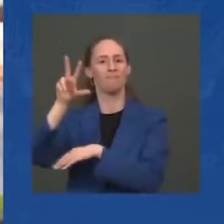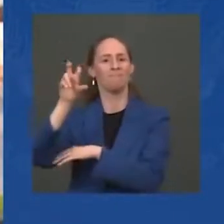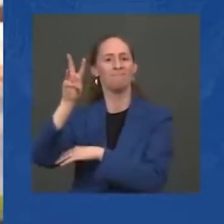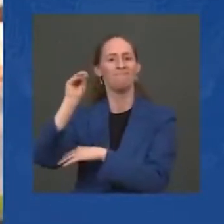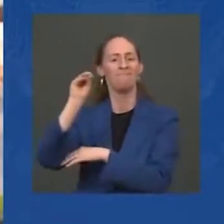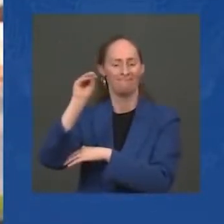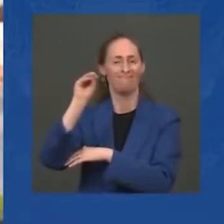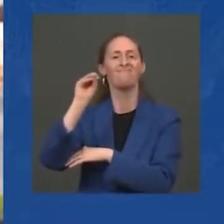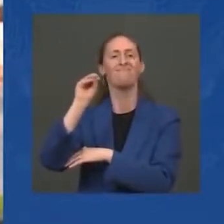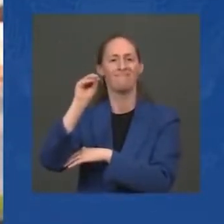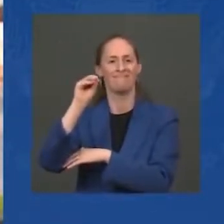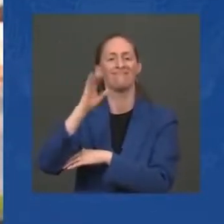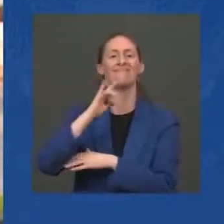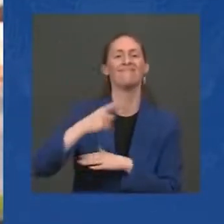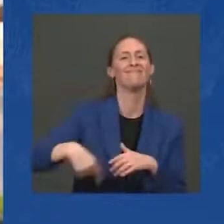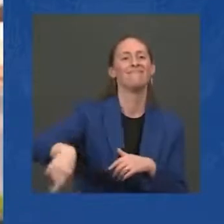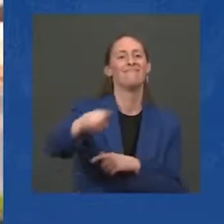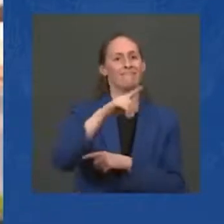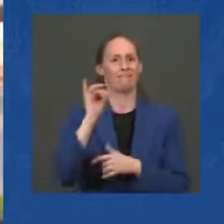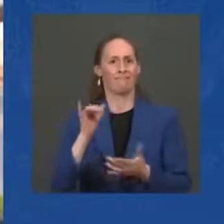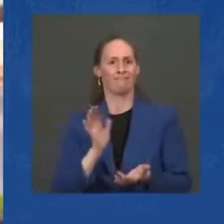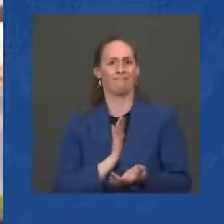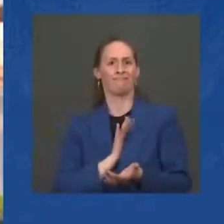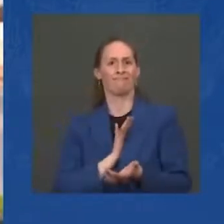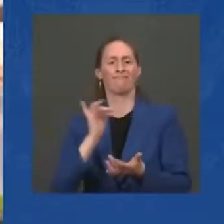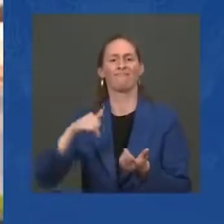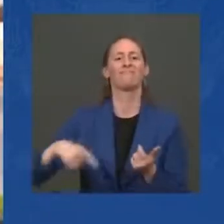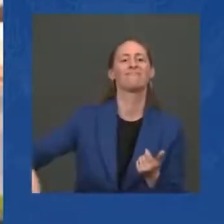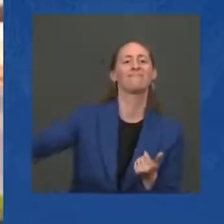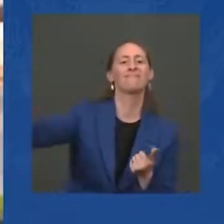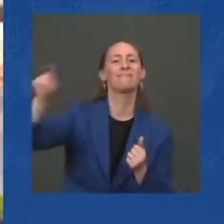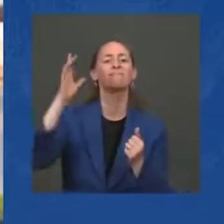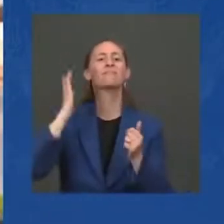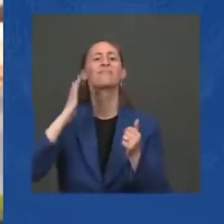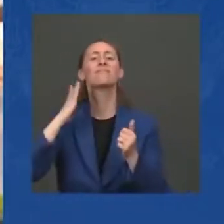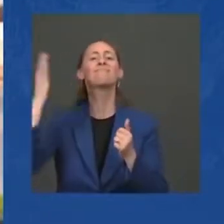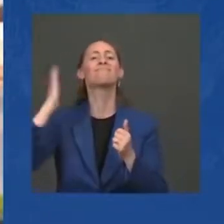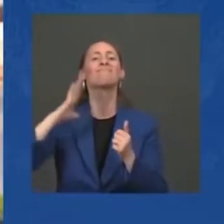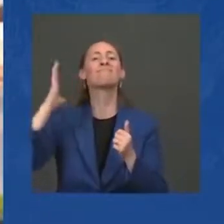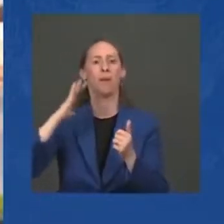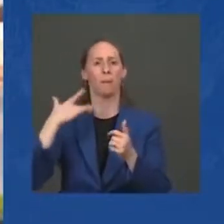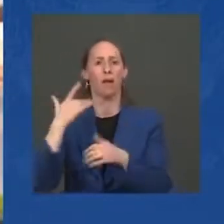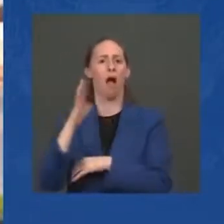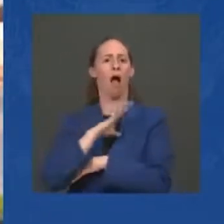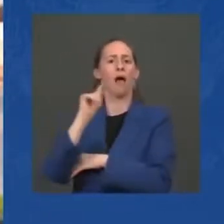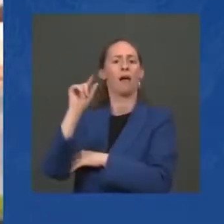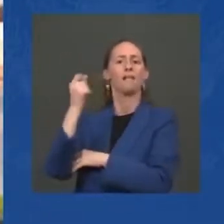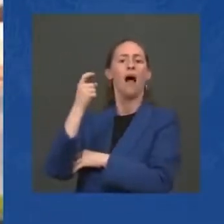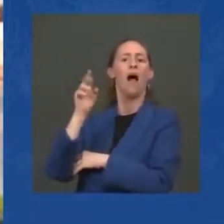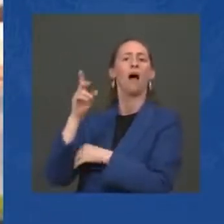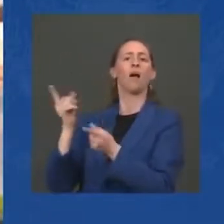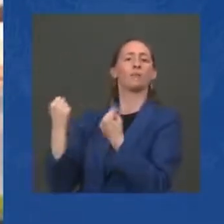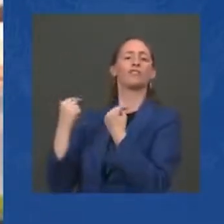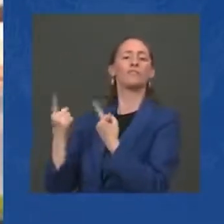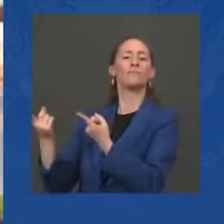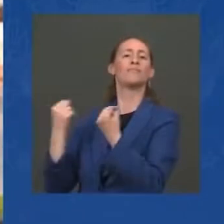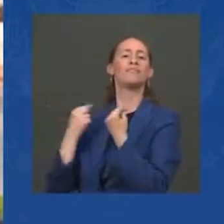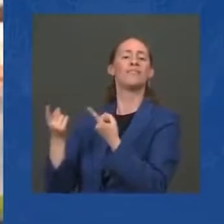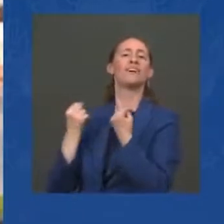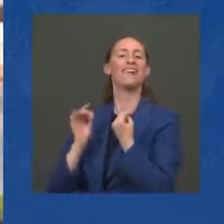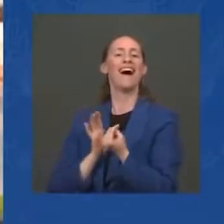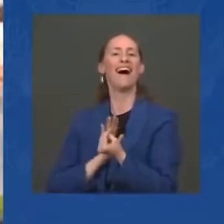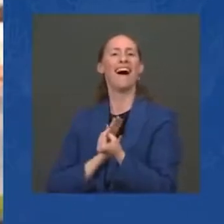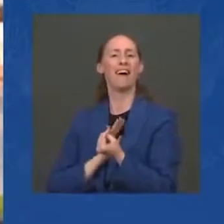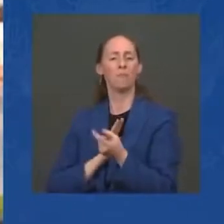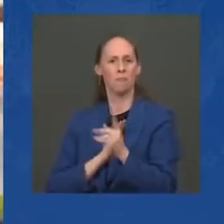tax returns. It changed people's lives. But what happens if there's nothing to buy, you got more money, you compete